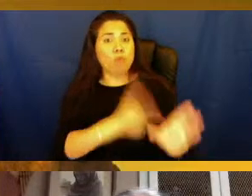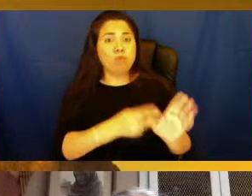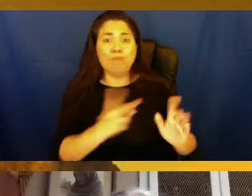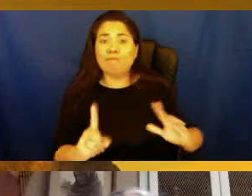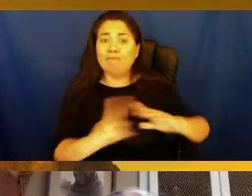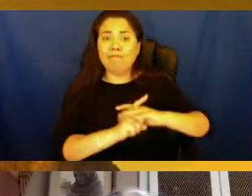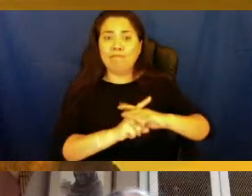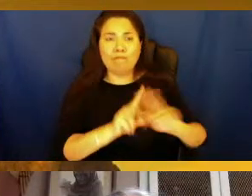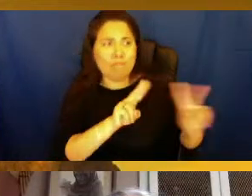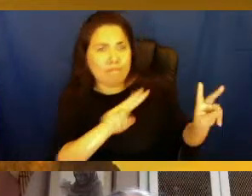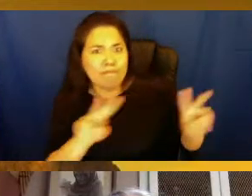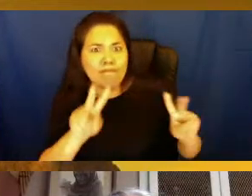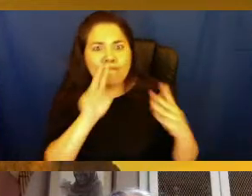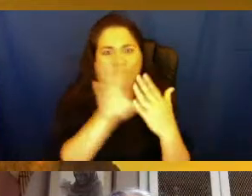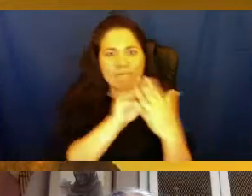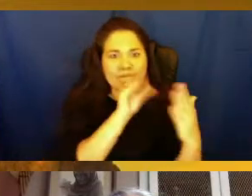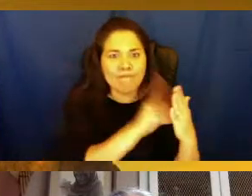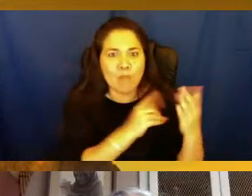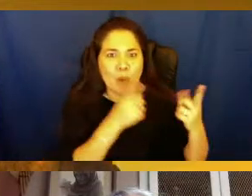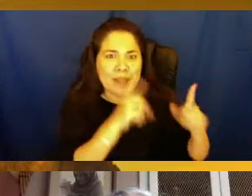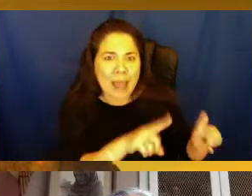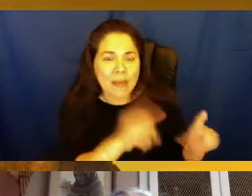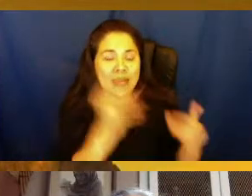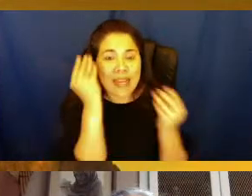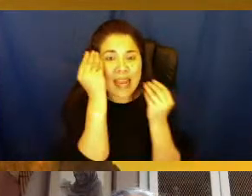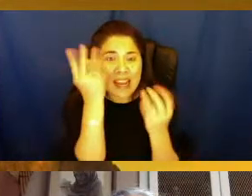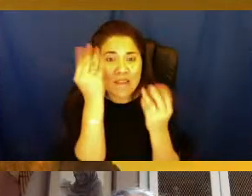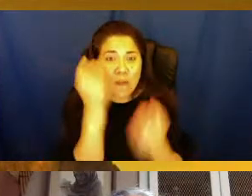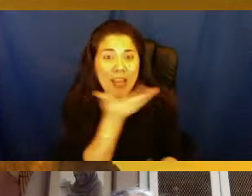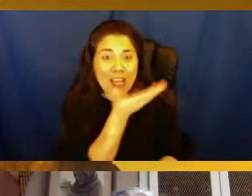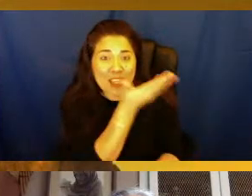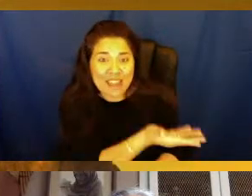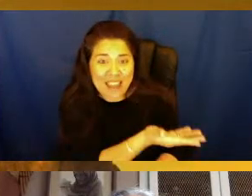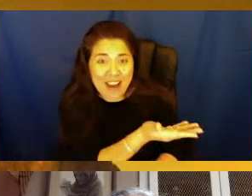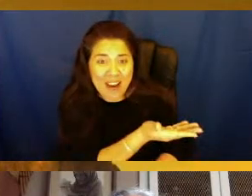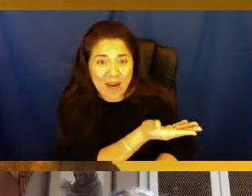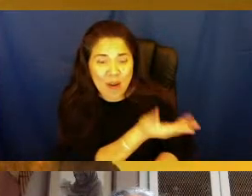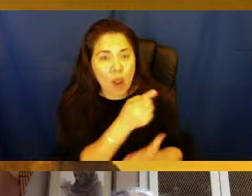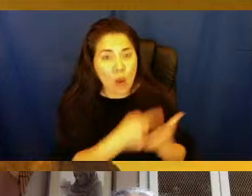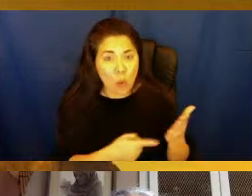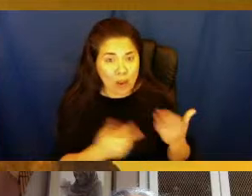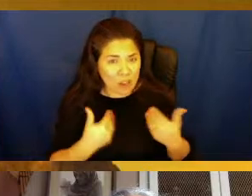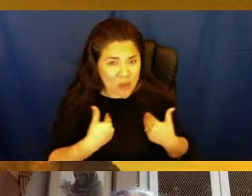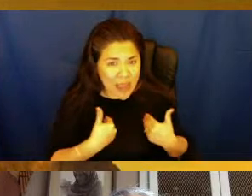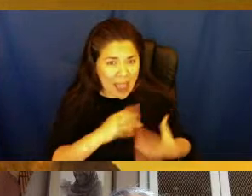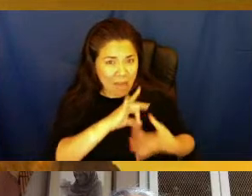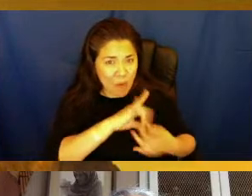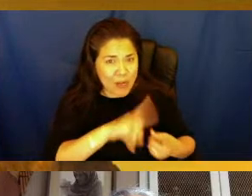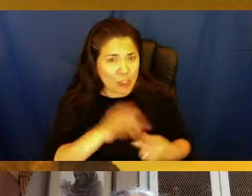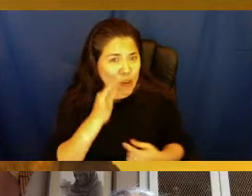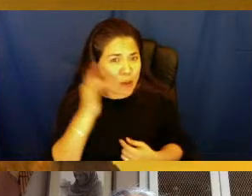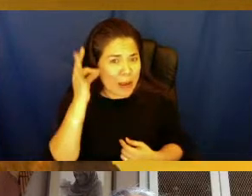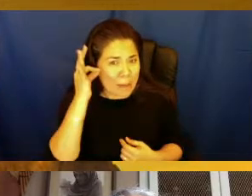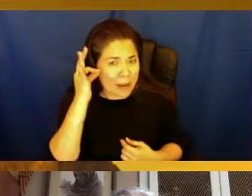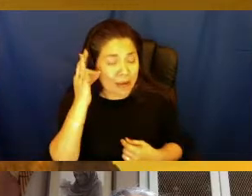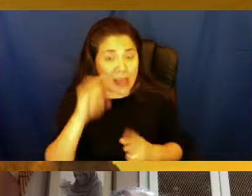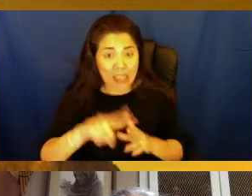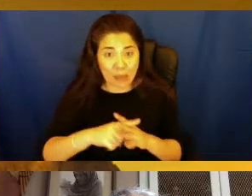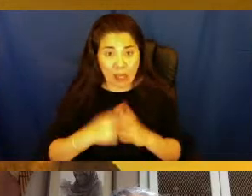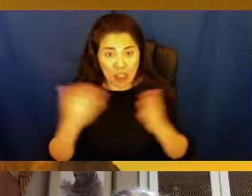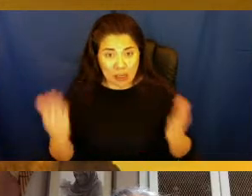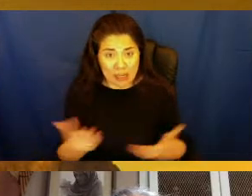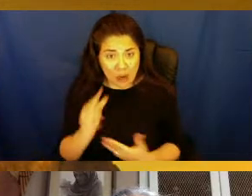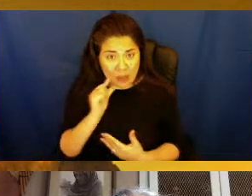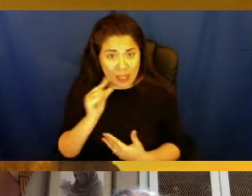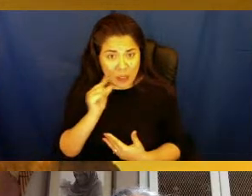hold the information on the Native Americans in starting in San Antonio, and as Ramon